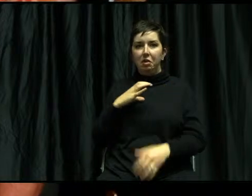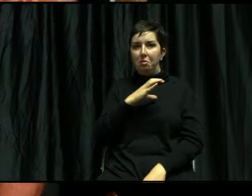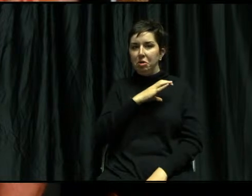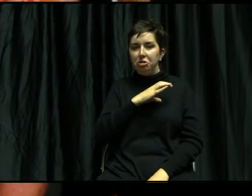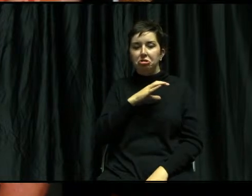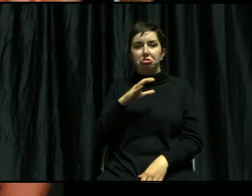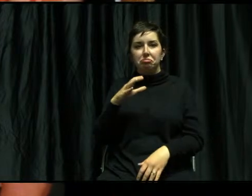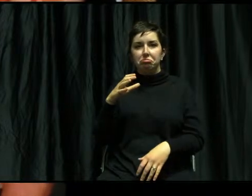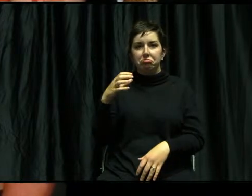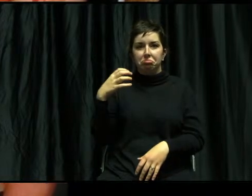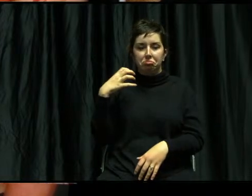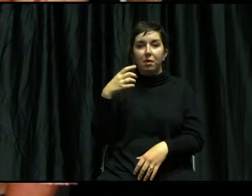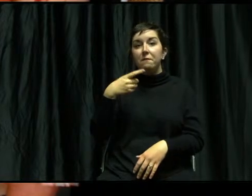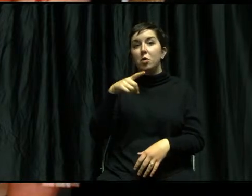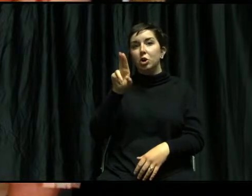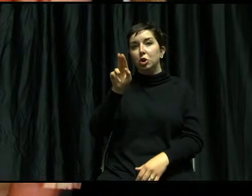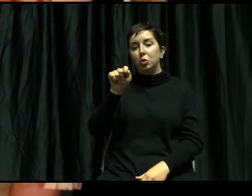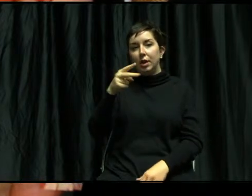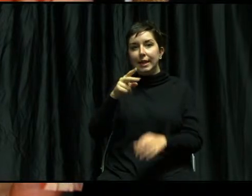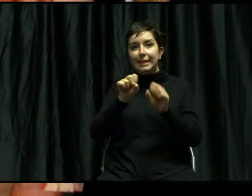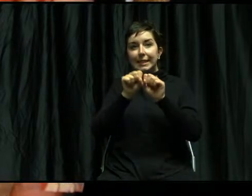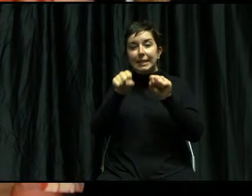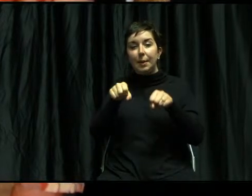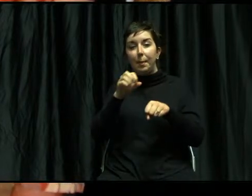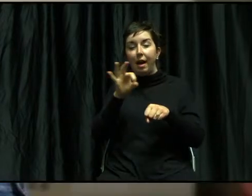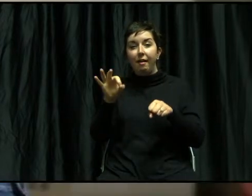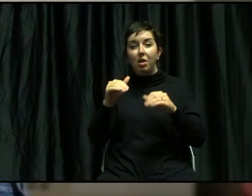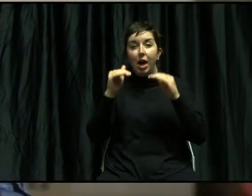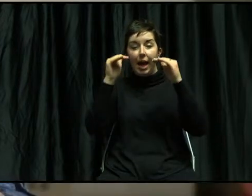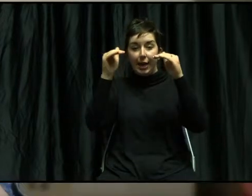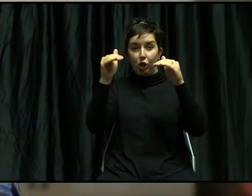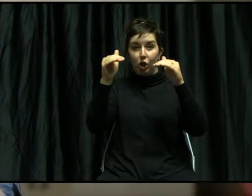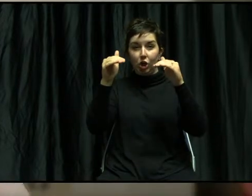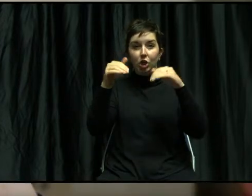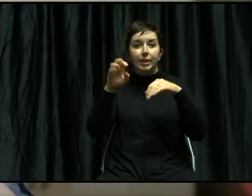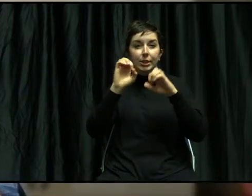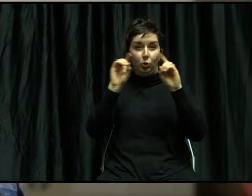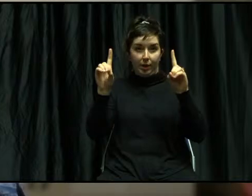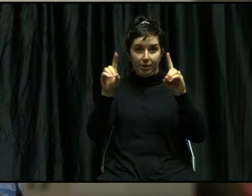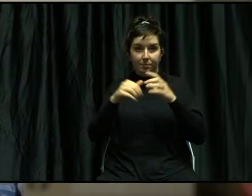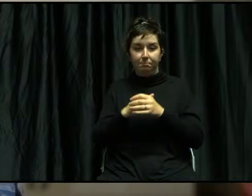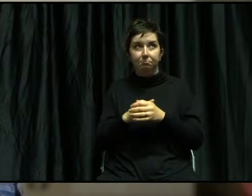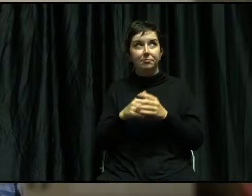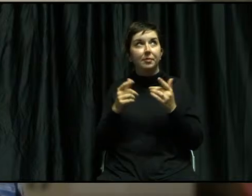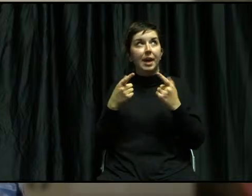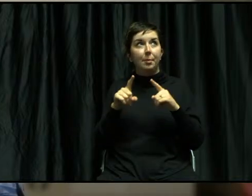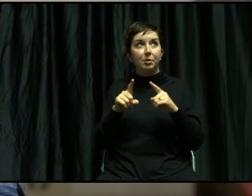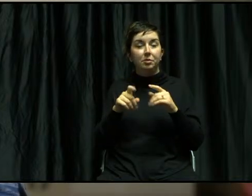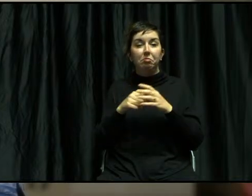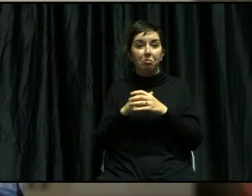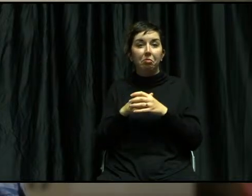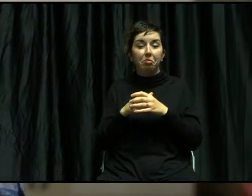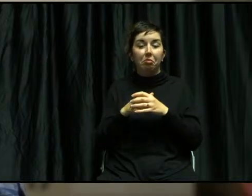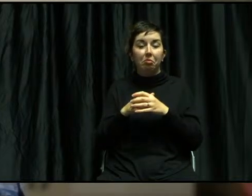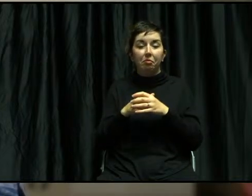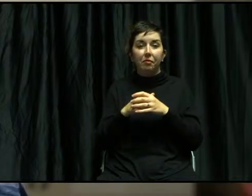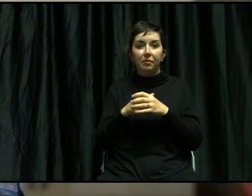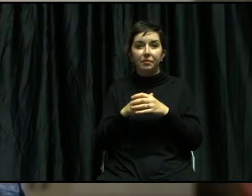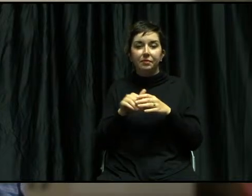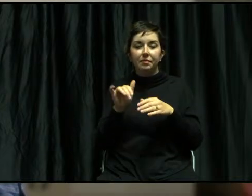Executive Officer for the Utah System of Higher Education. The leadership of each institution makes